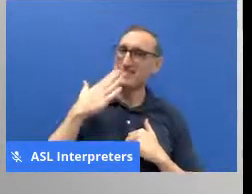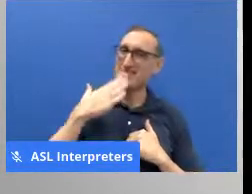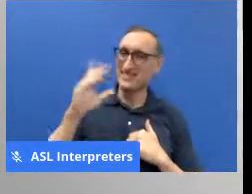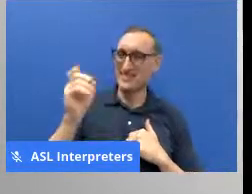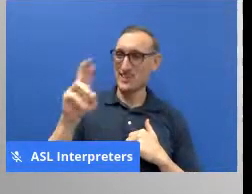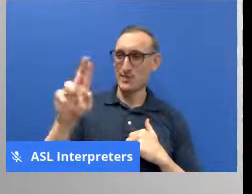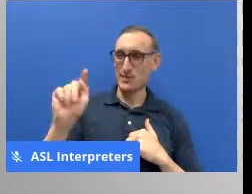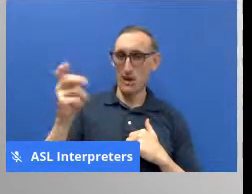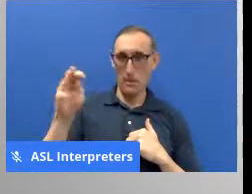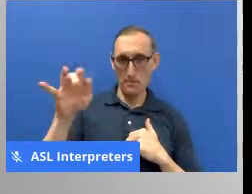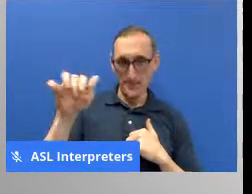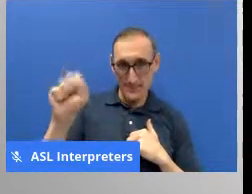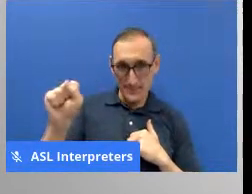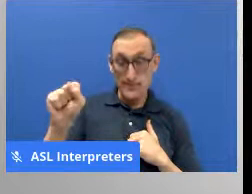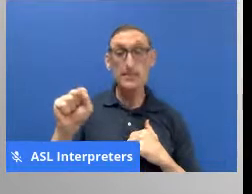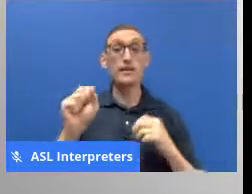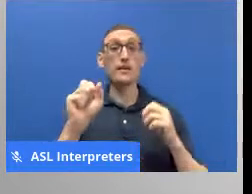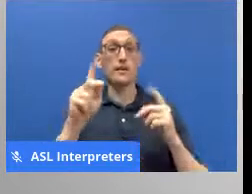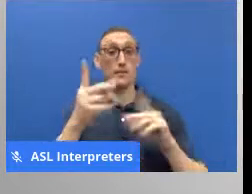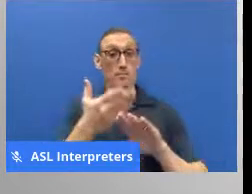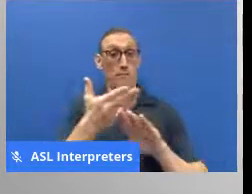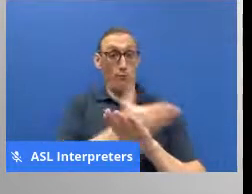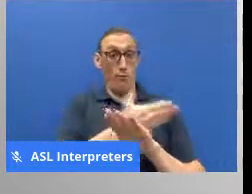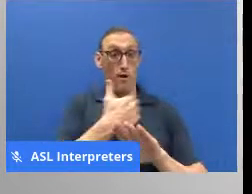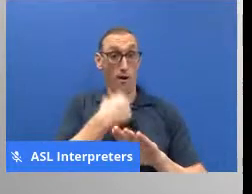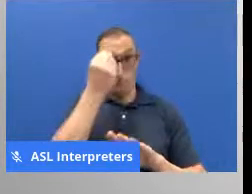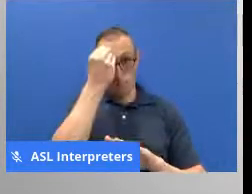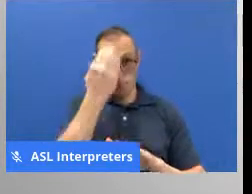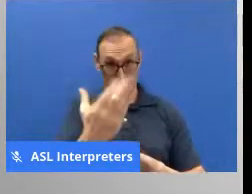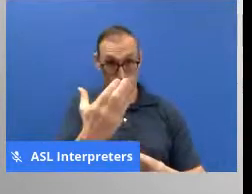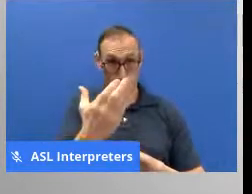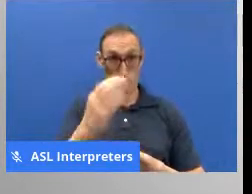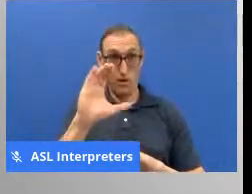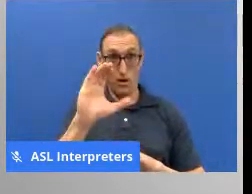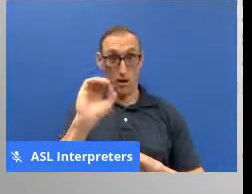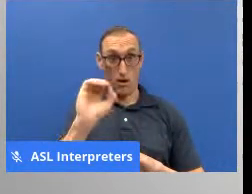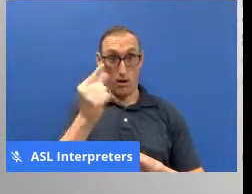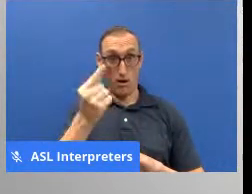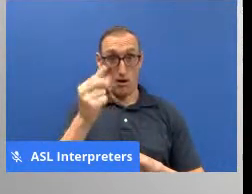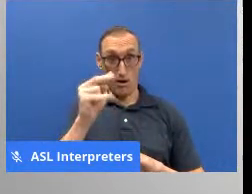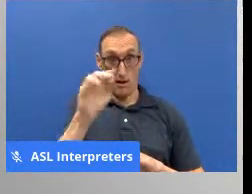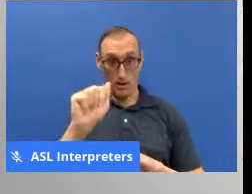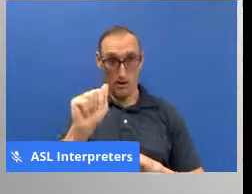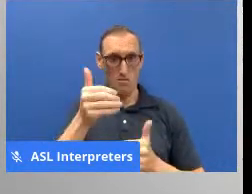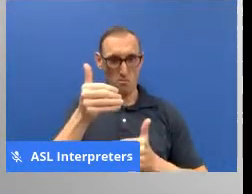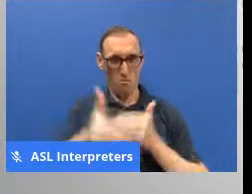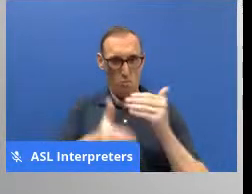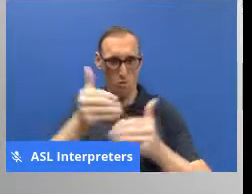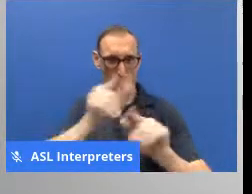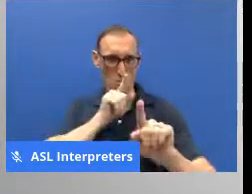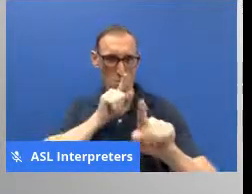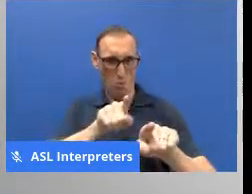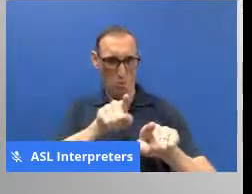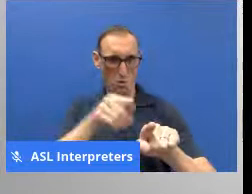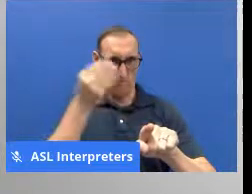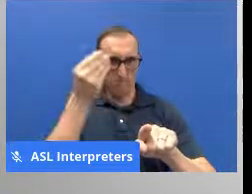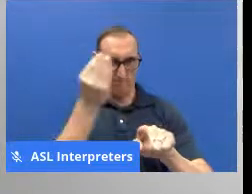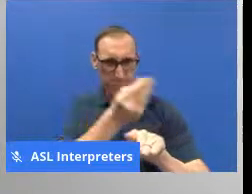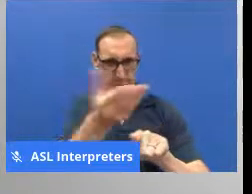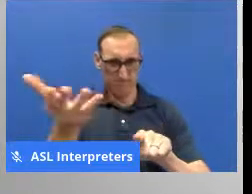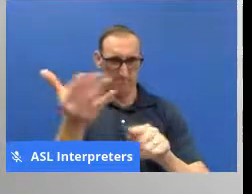I shared earlier, Dr. Gant asked me to share the Cognia progress report, which was submitted